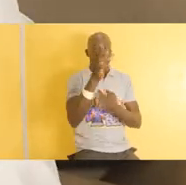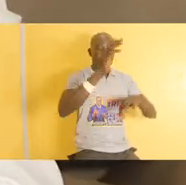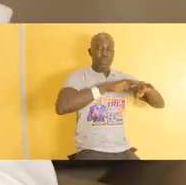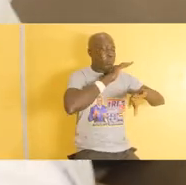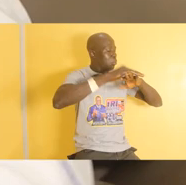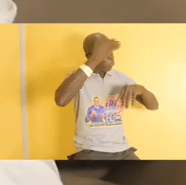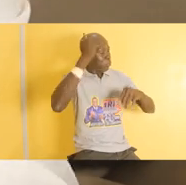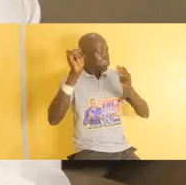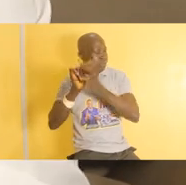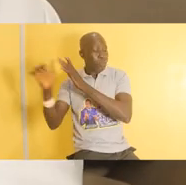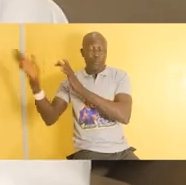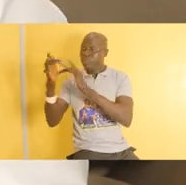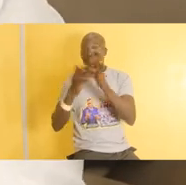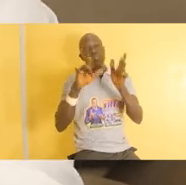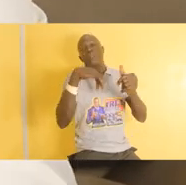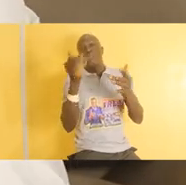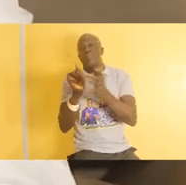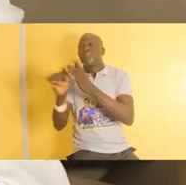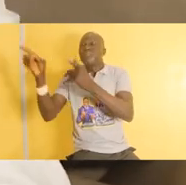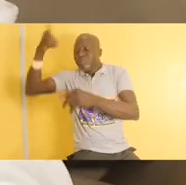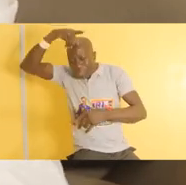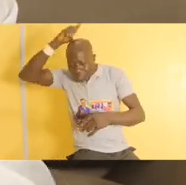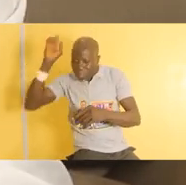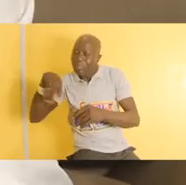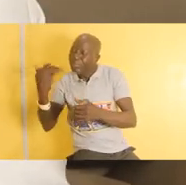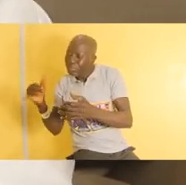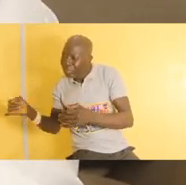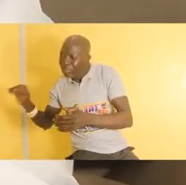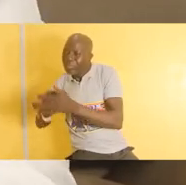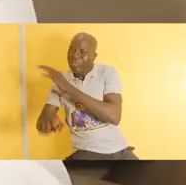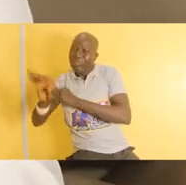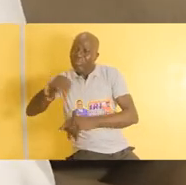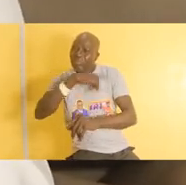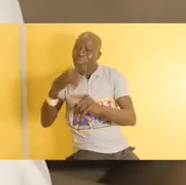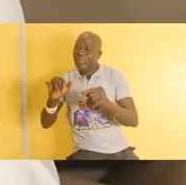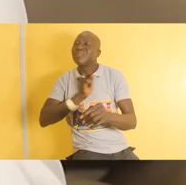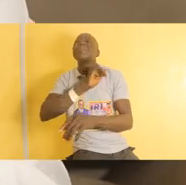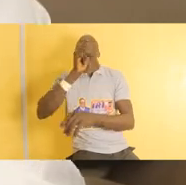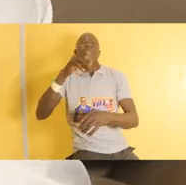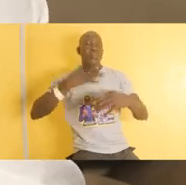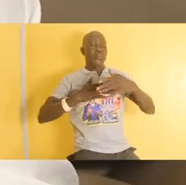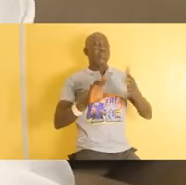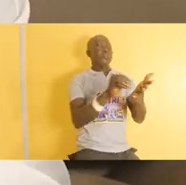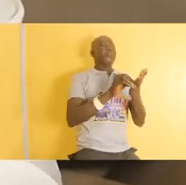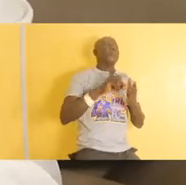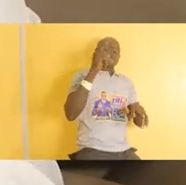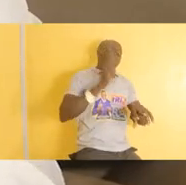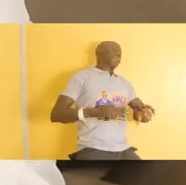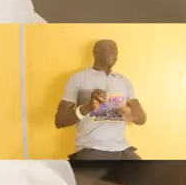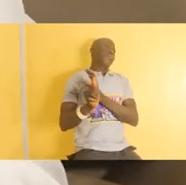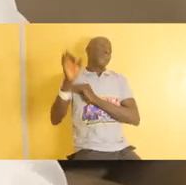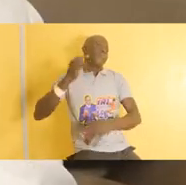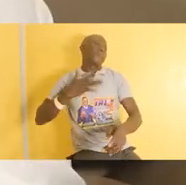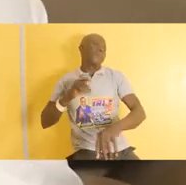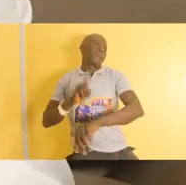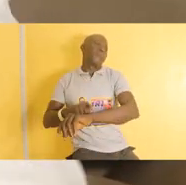but don't forget be the Bible says David is away. David said only ko yami ni. He said it's not instant. Only to ba